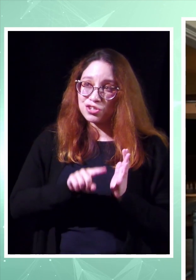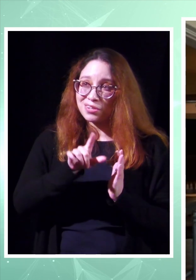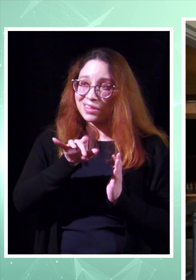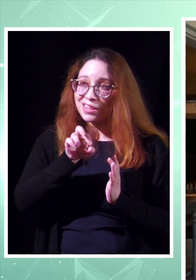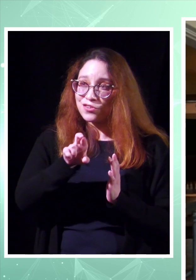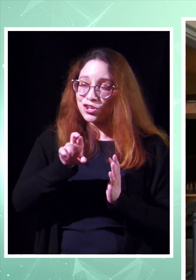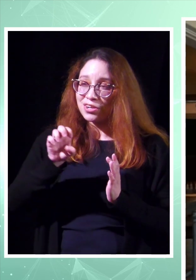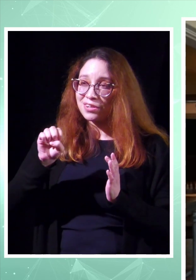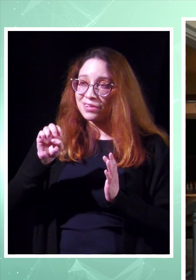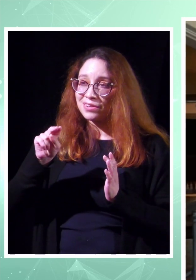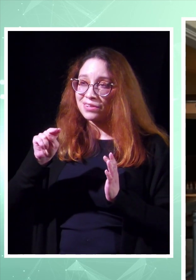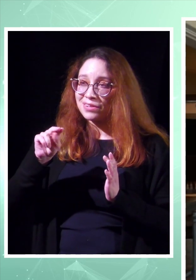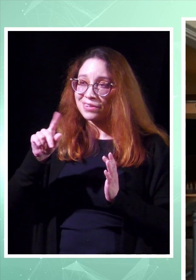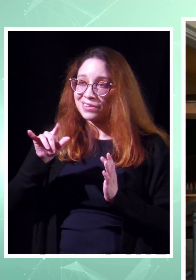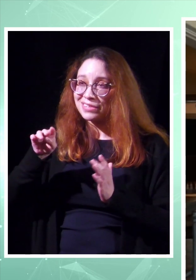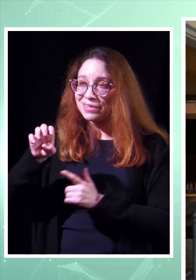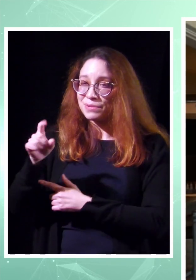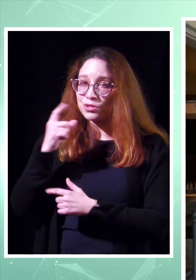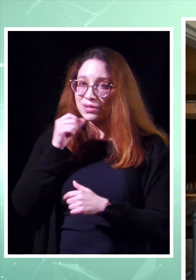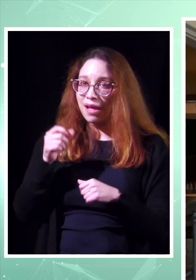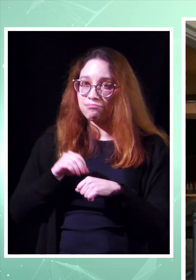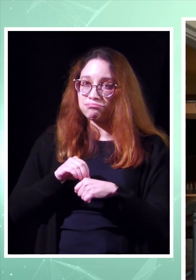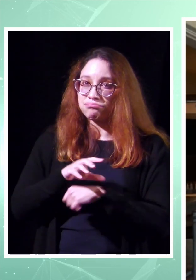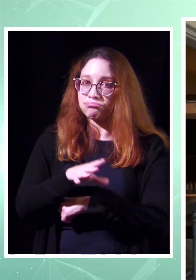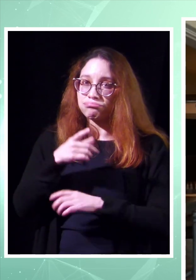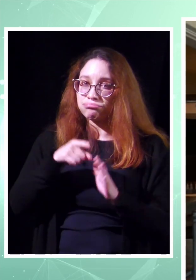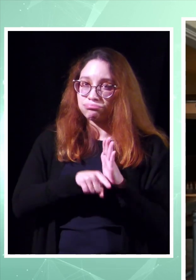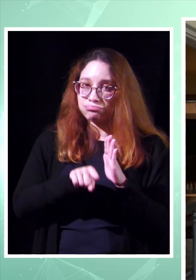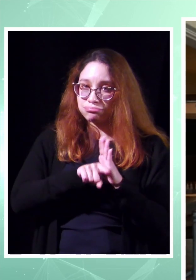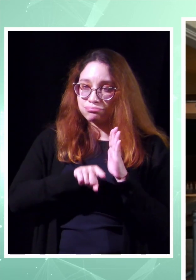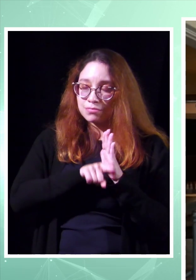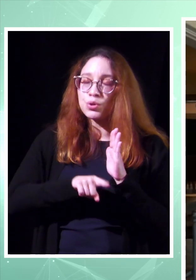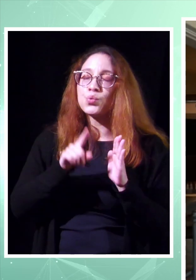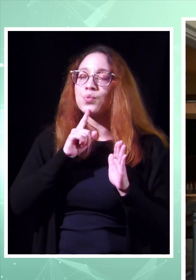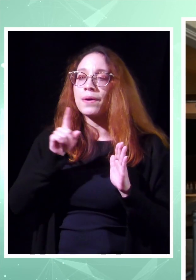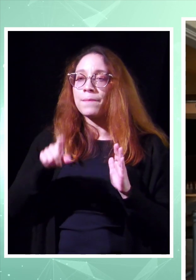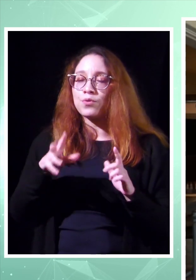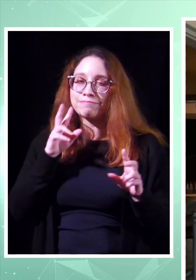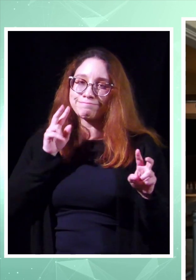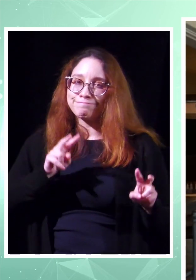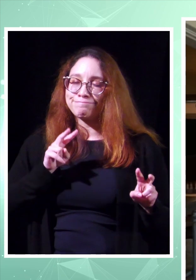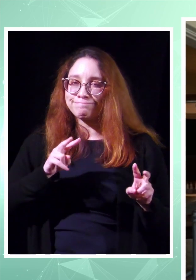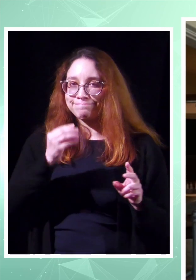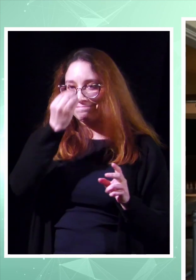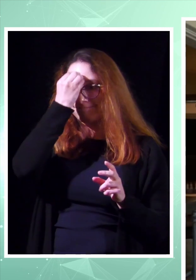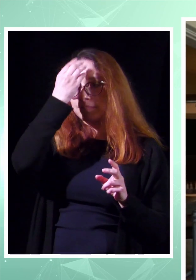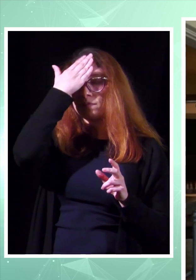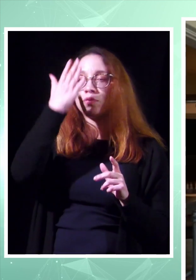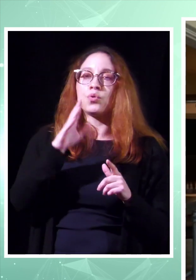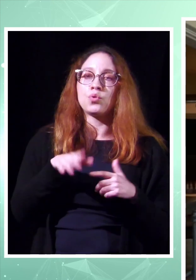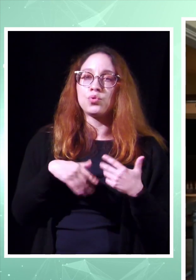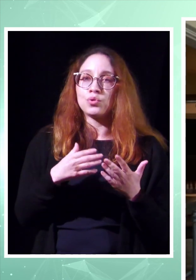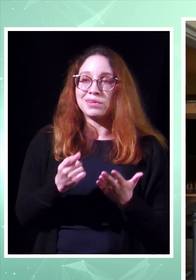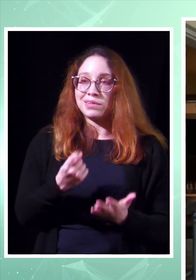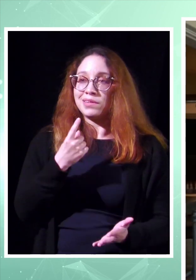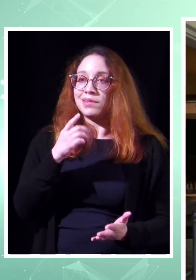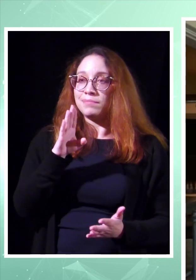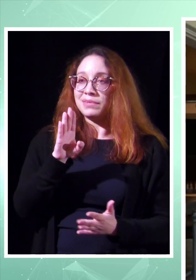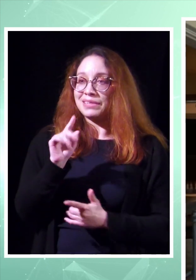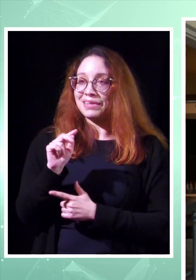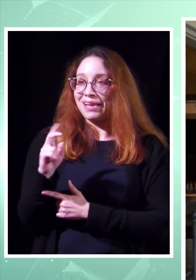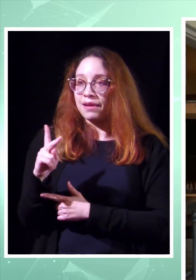very carefully to make sure that's not a problem. That's one of the things that we absolutely want to keep in mind when we're thinking about BTK